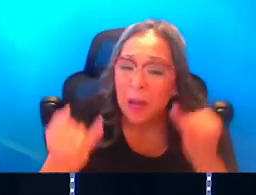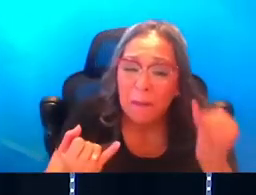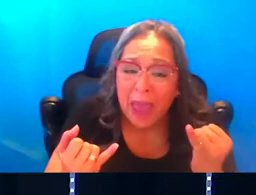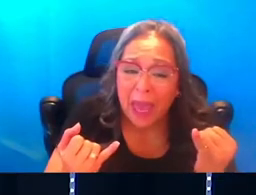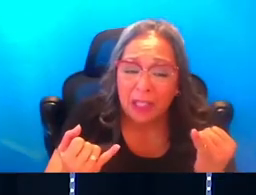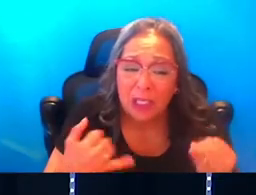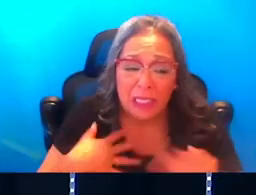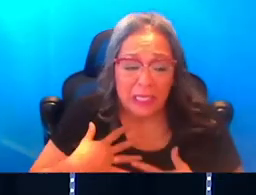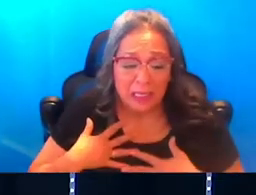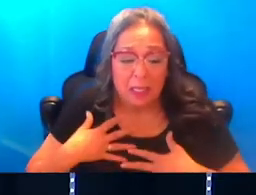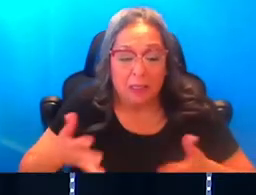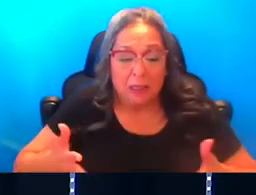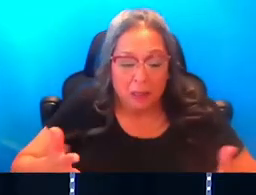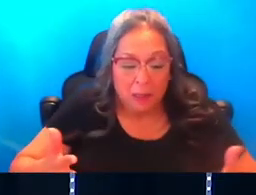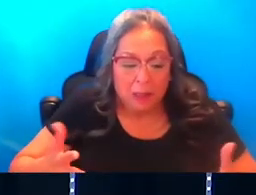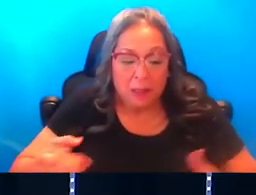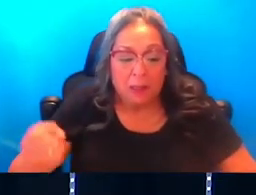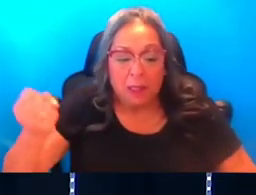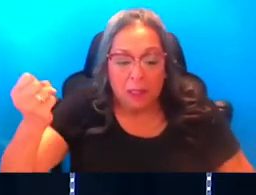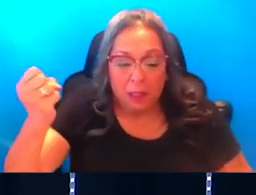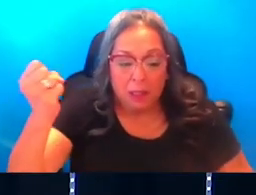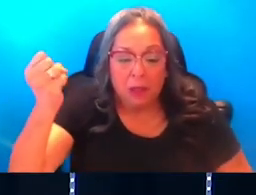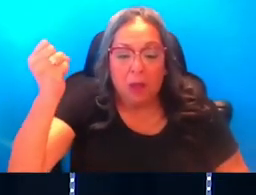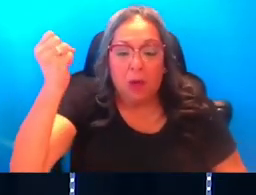trembling he is right now?